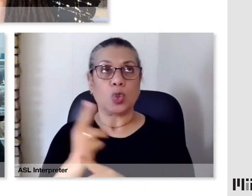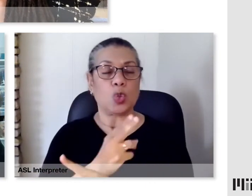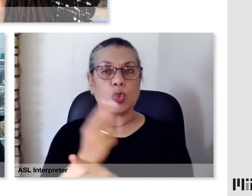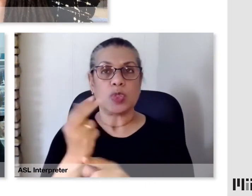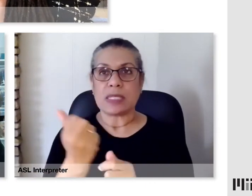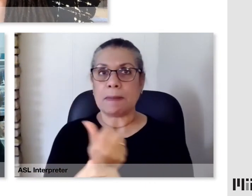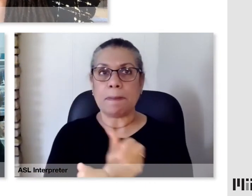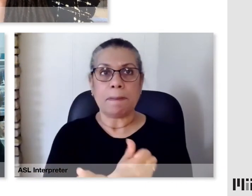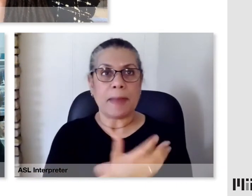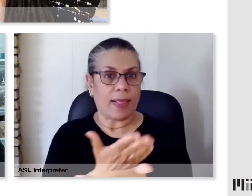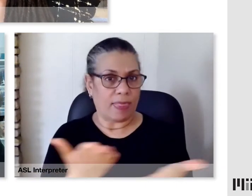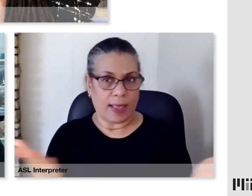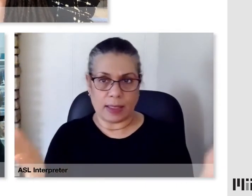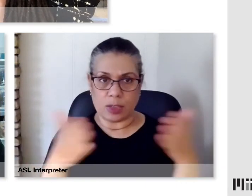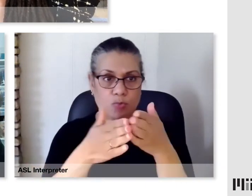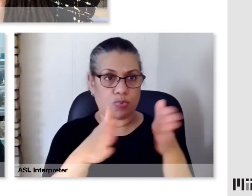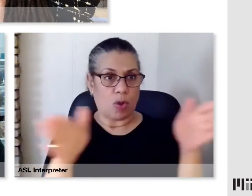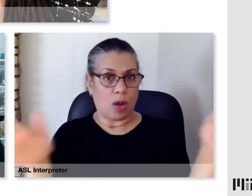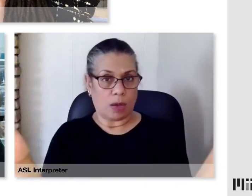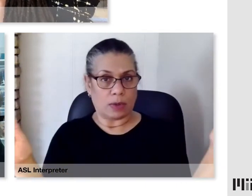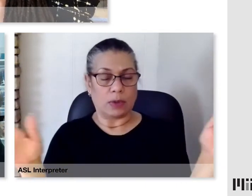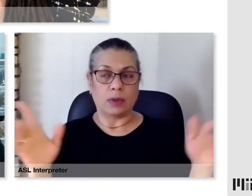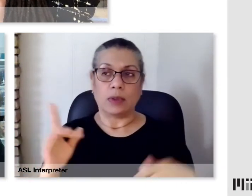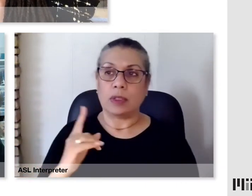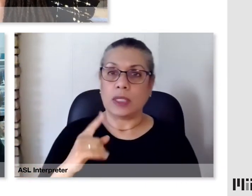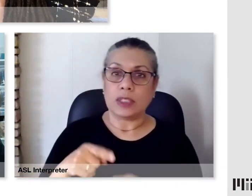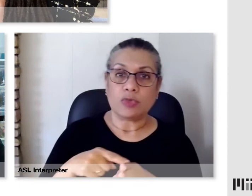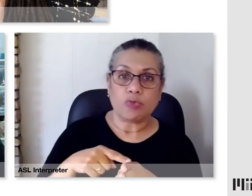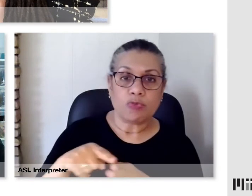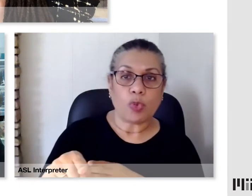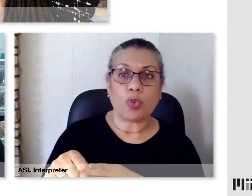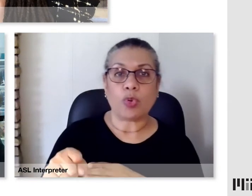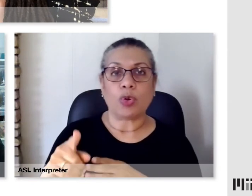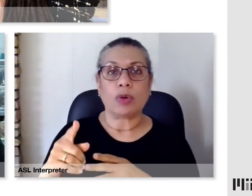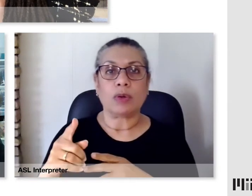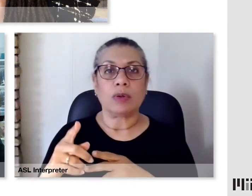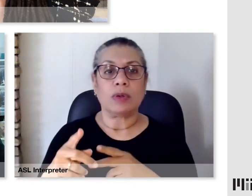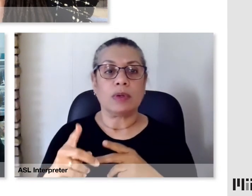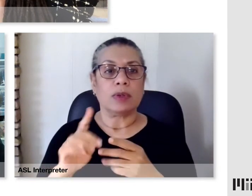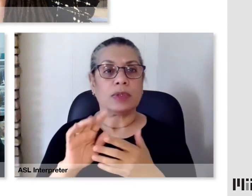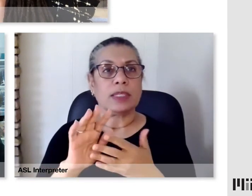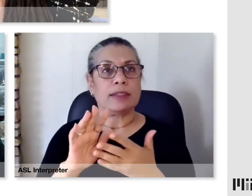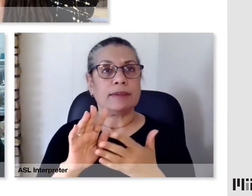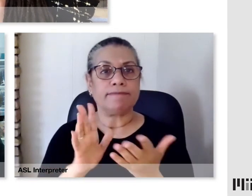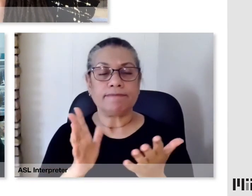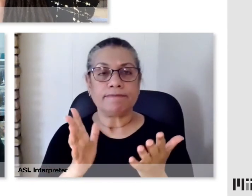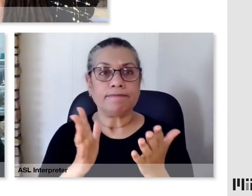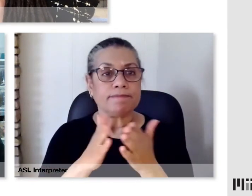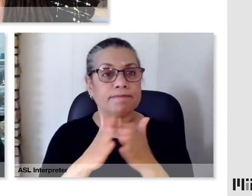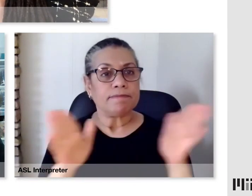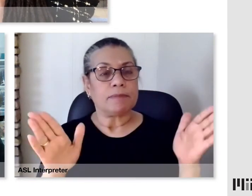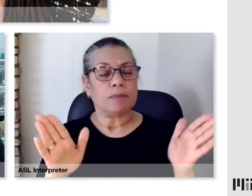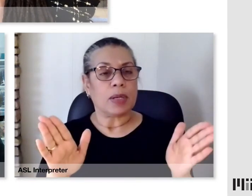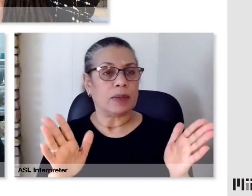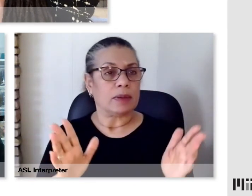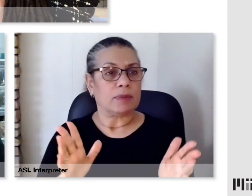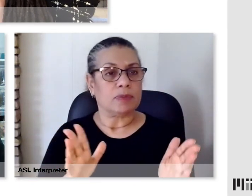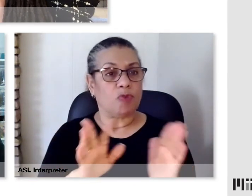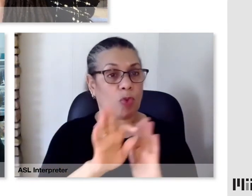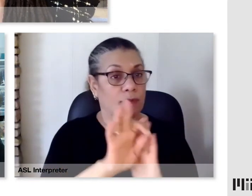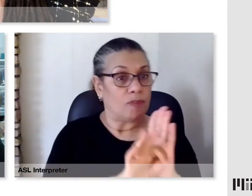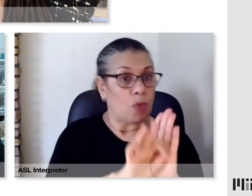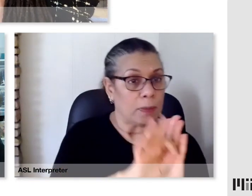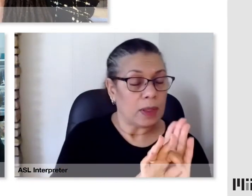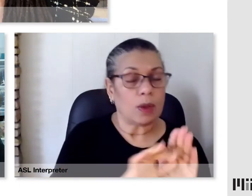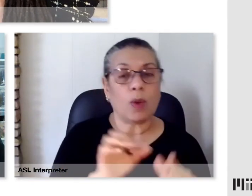ways, whether it's purely for, you know, the kind of austere beauty of formalization, you know, or it could be something